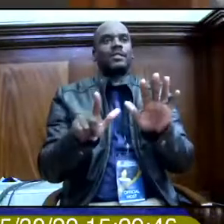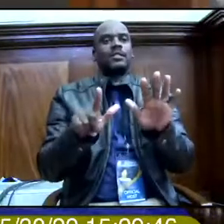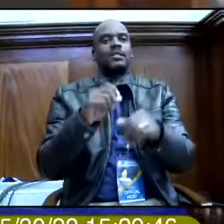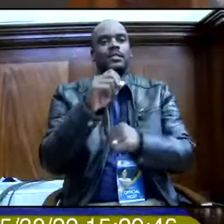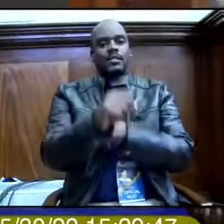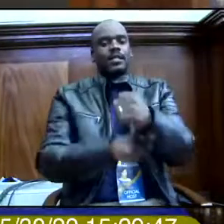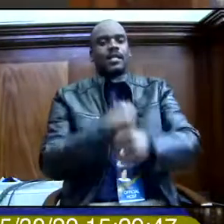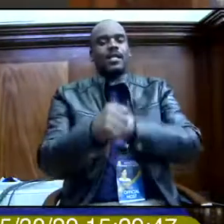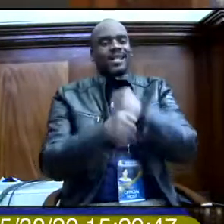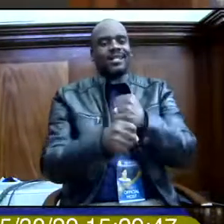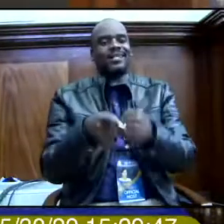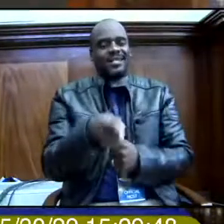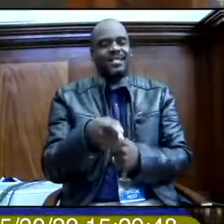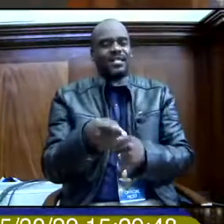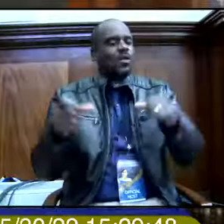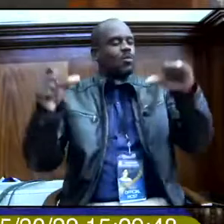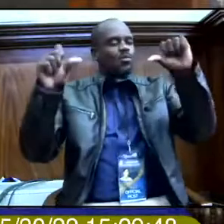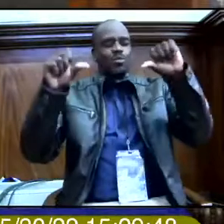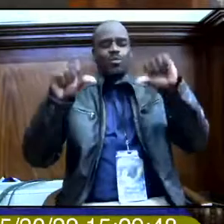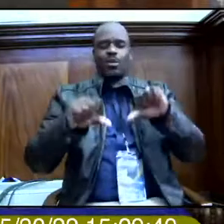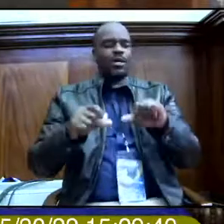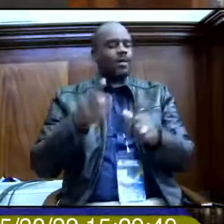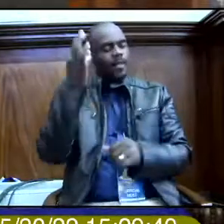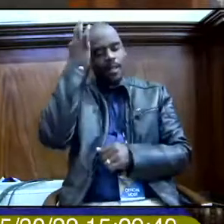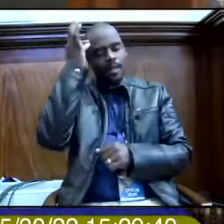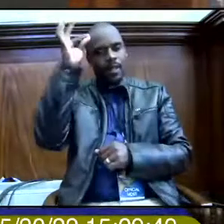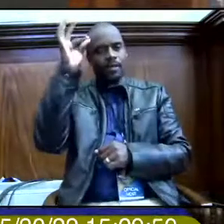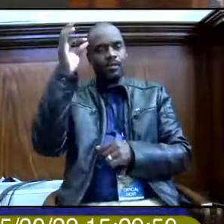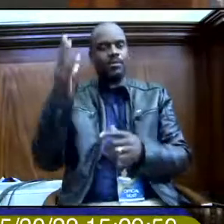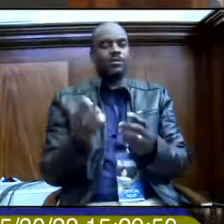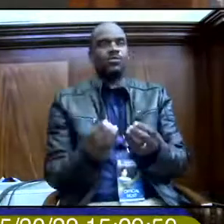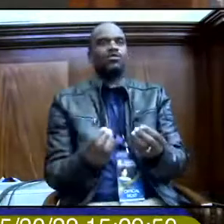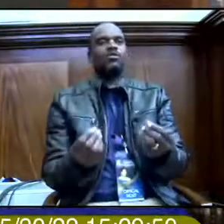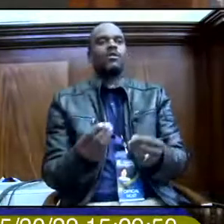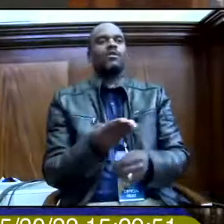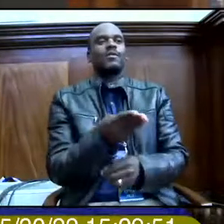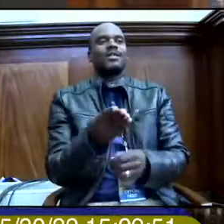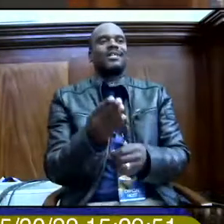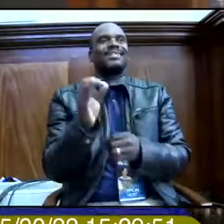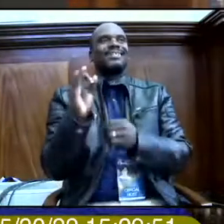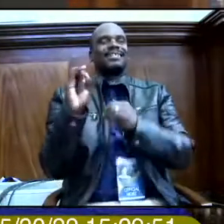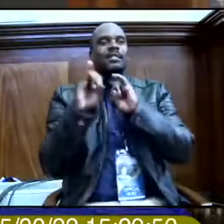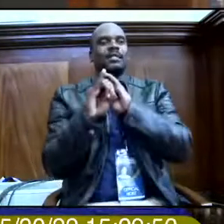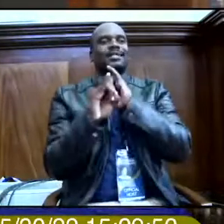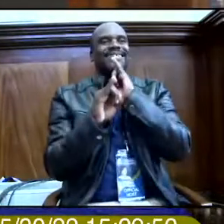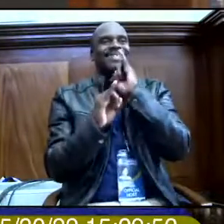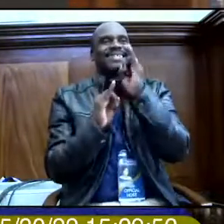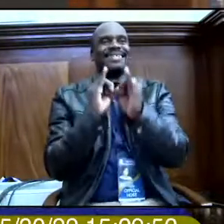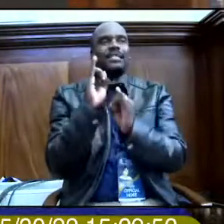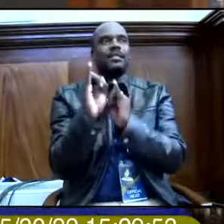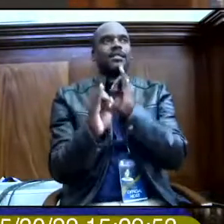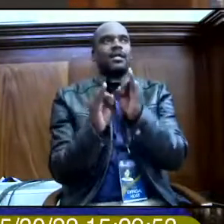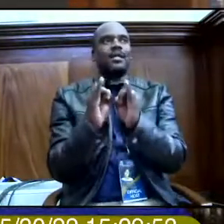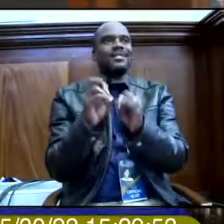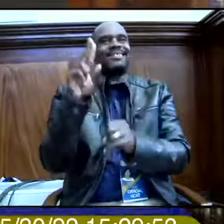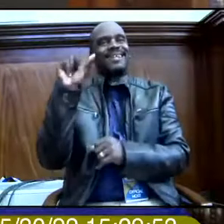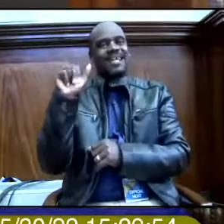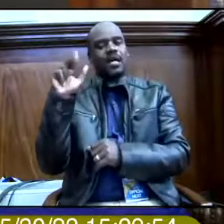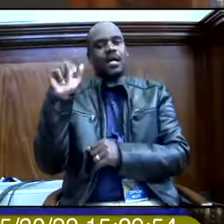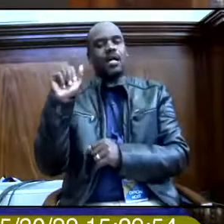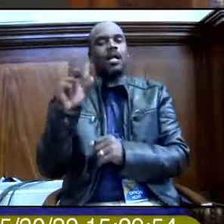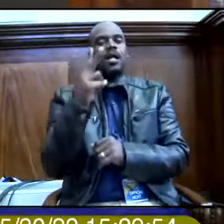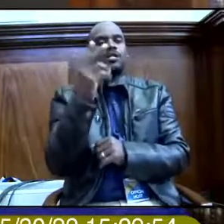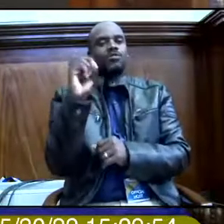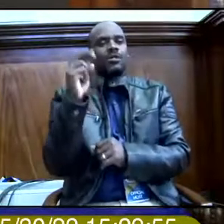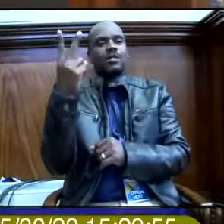made worse by government resorting to the international monetary fund in august 2020